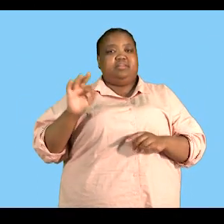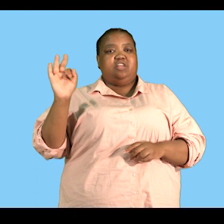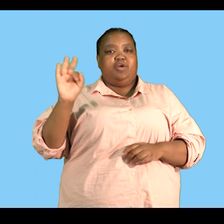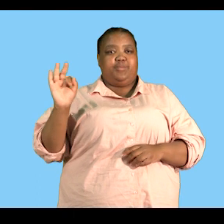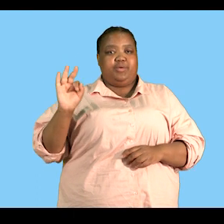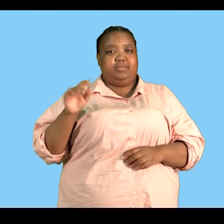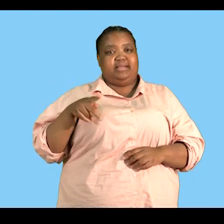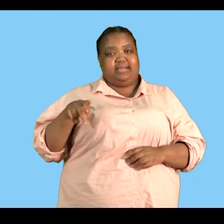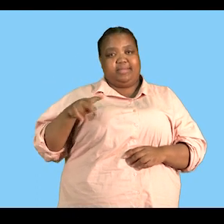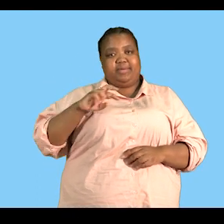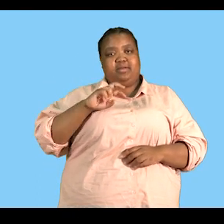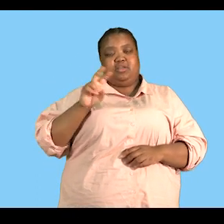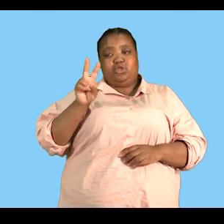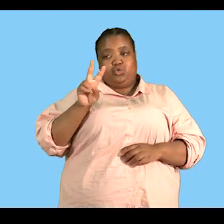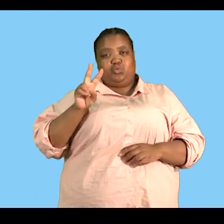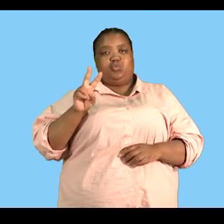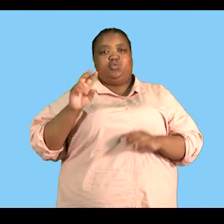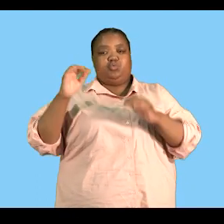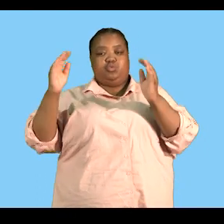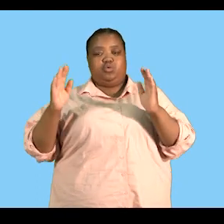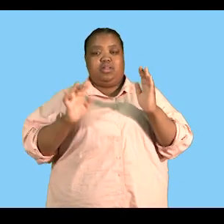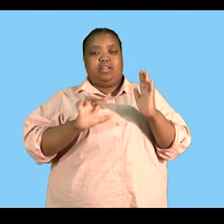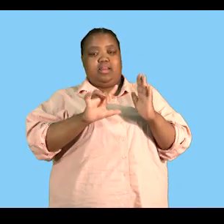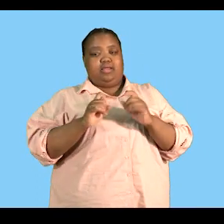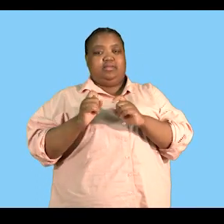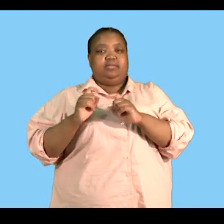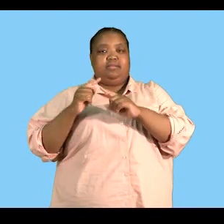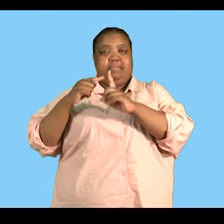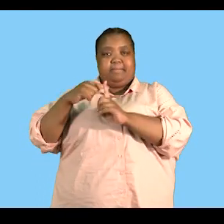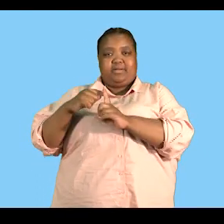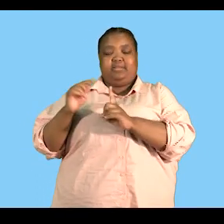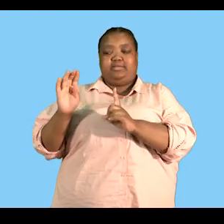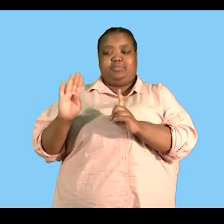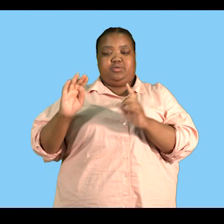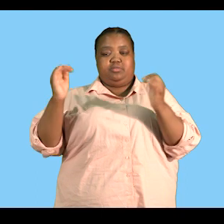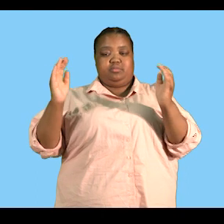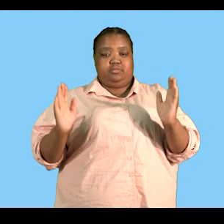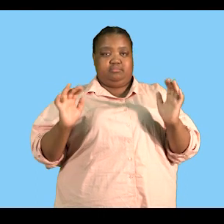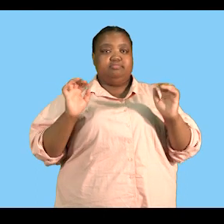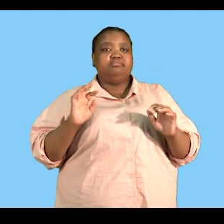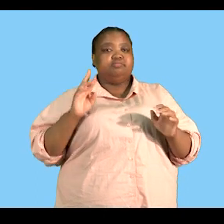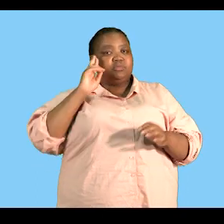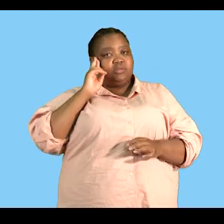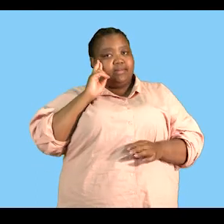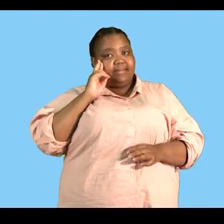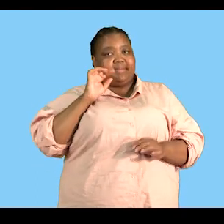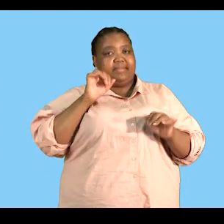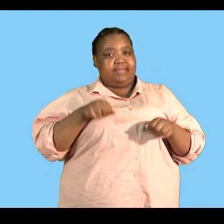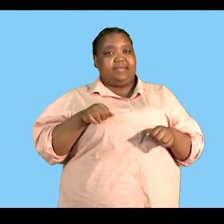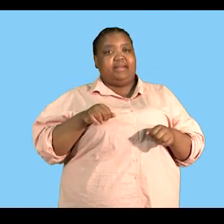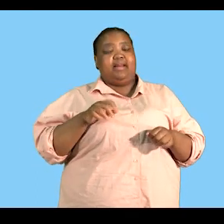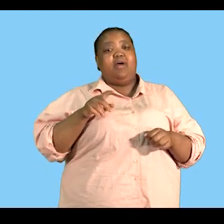2 times length plus breadth. Please again pay attention. Your formula says